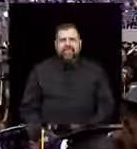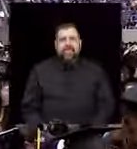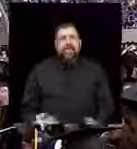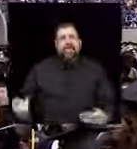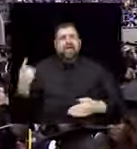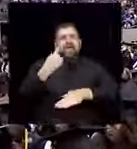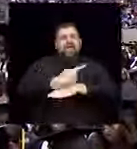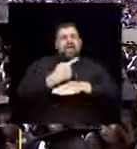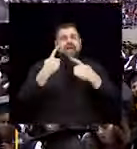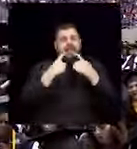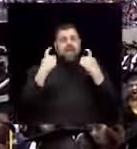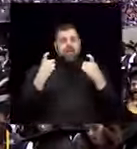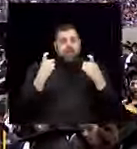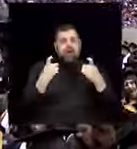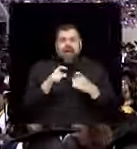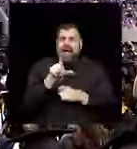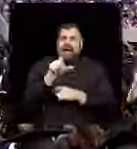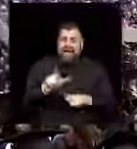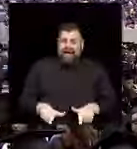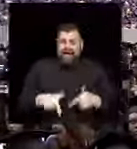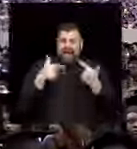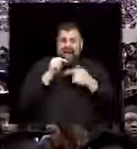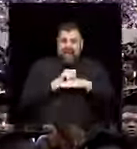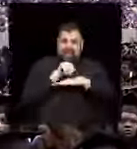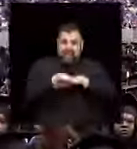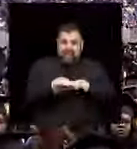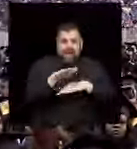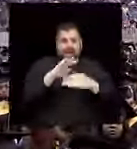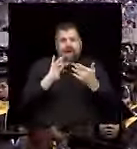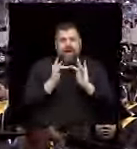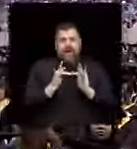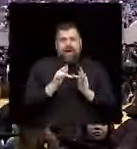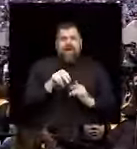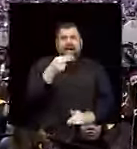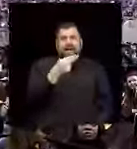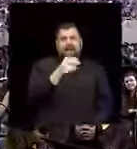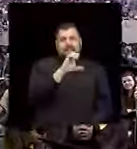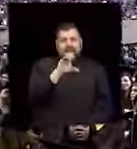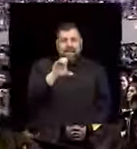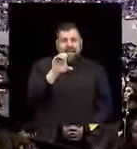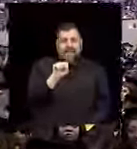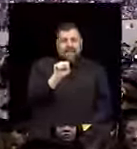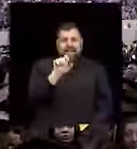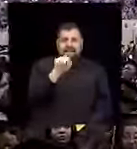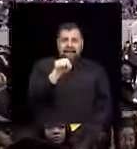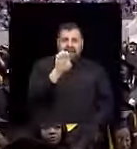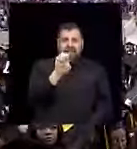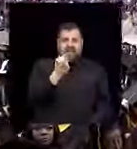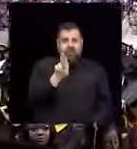Today's ceremony will be live streamed on the HCC website at